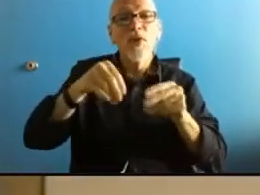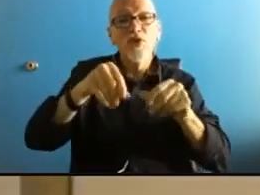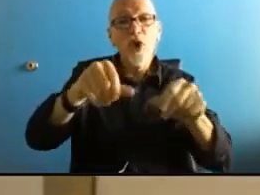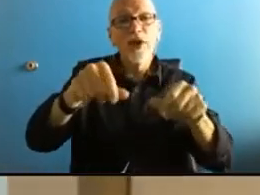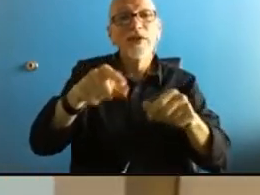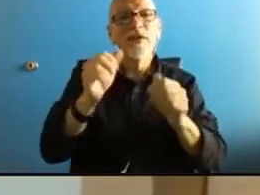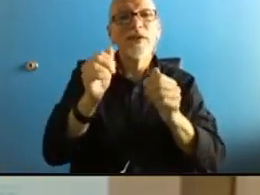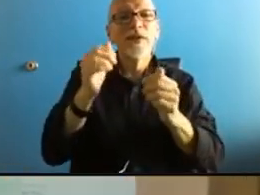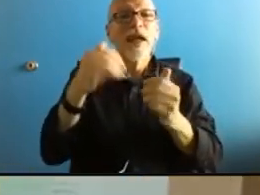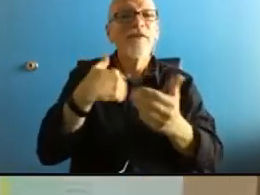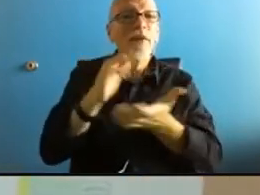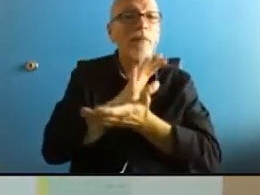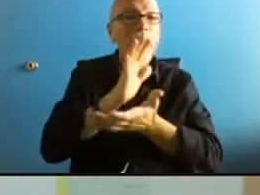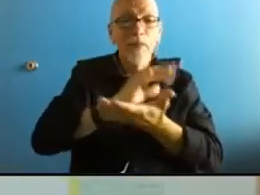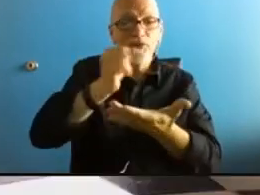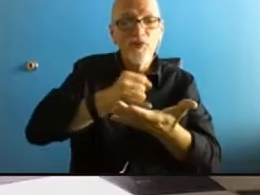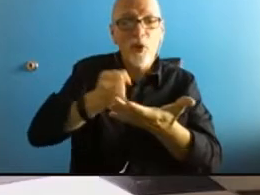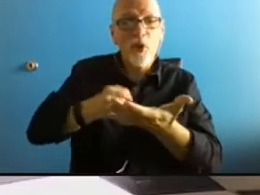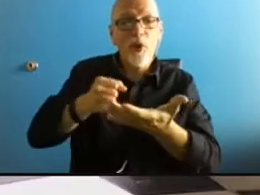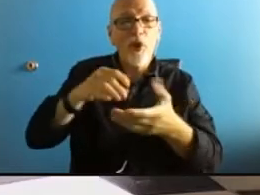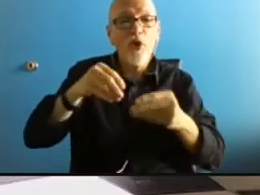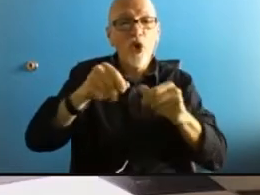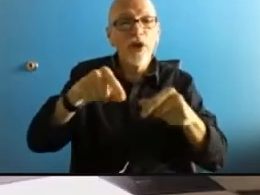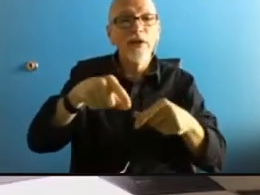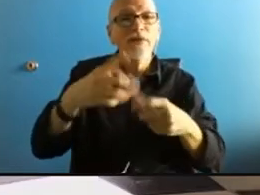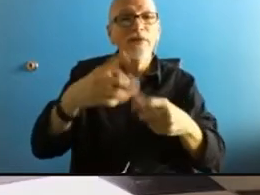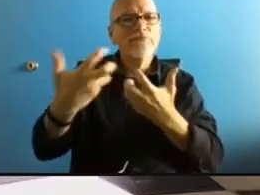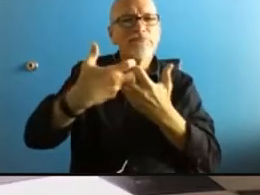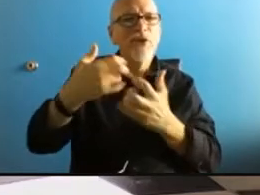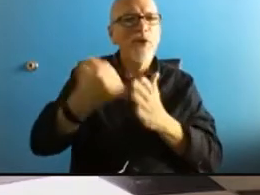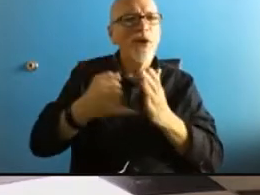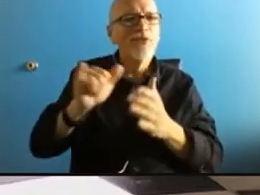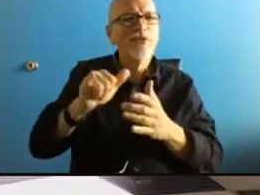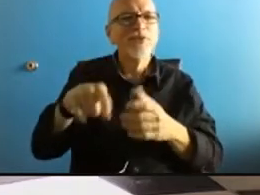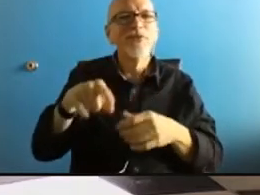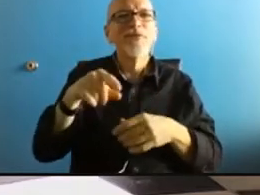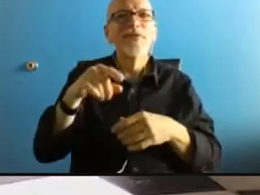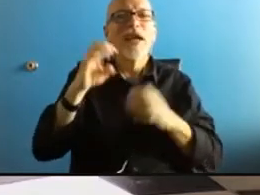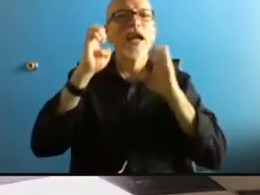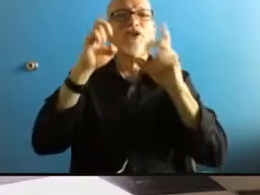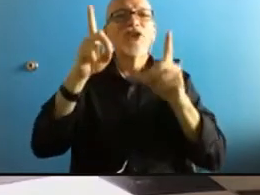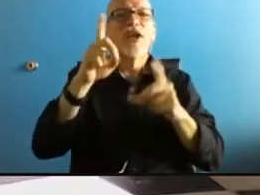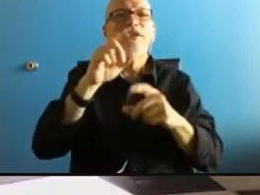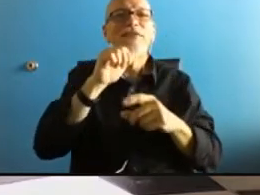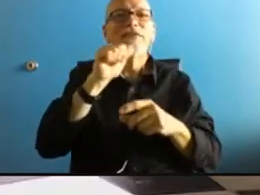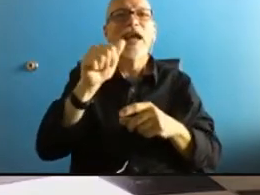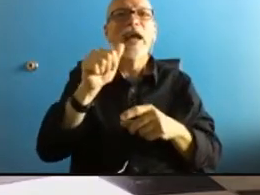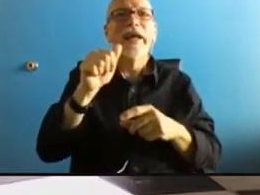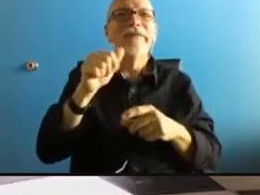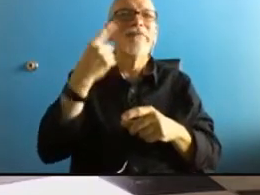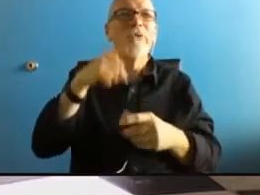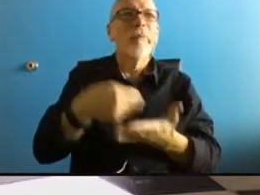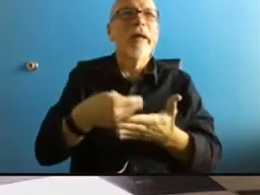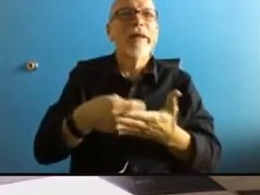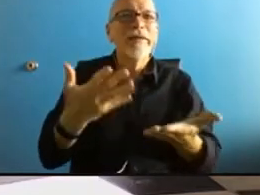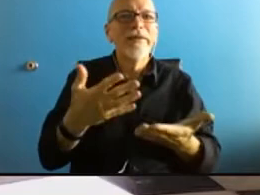could get a piece of paper and draw the garden. I mean, this is not, education. It's not a whole lot for money. I mean, these are